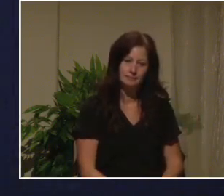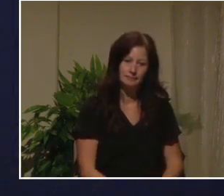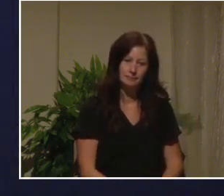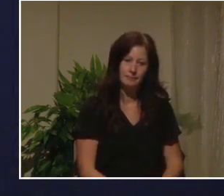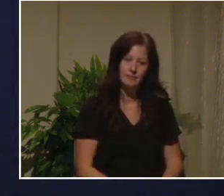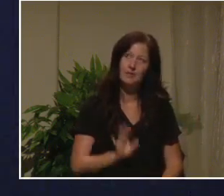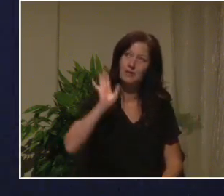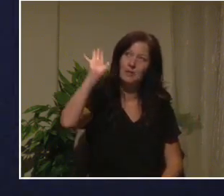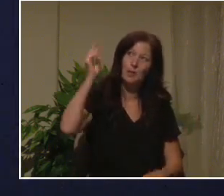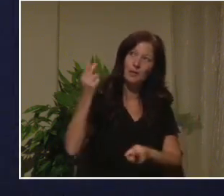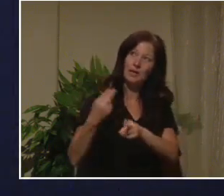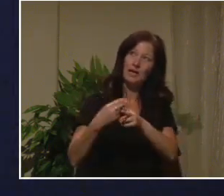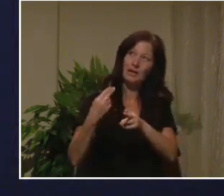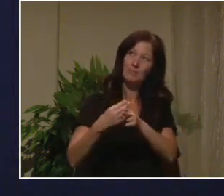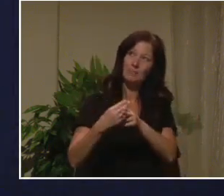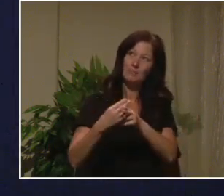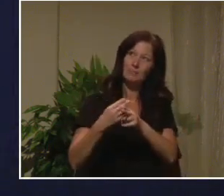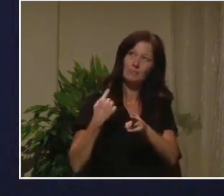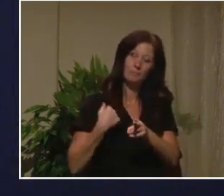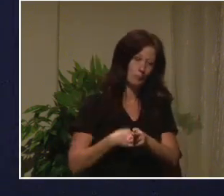Glorify your name on this earth